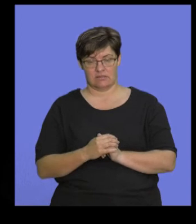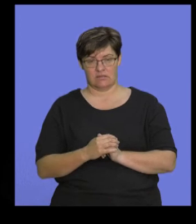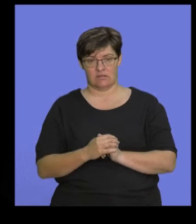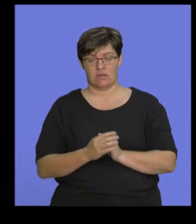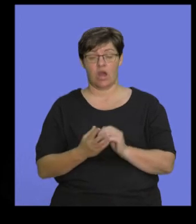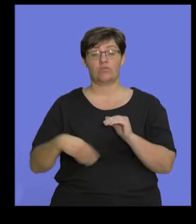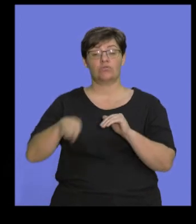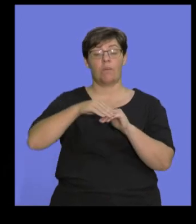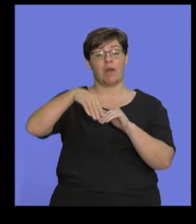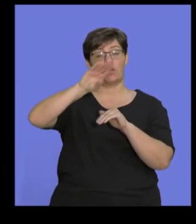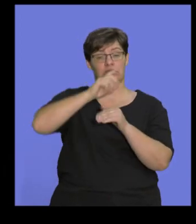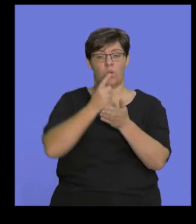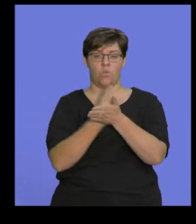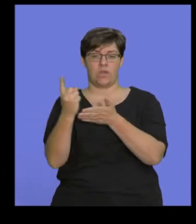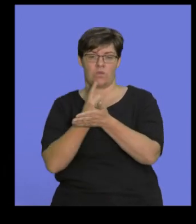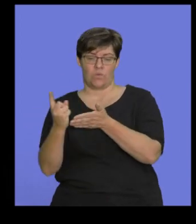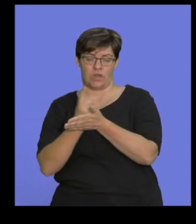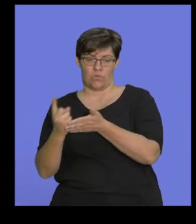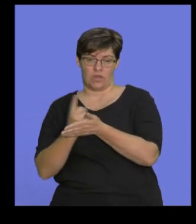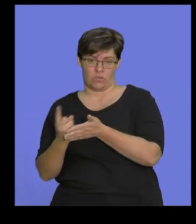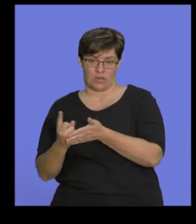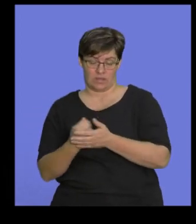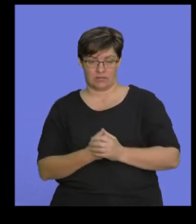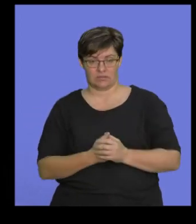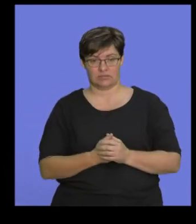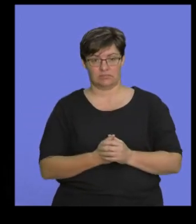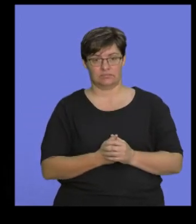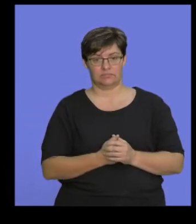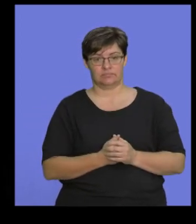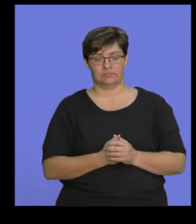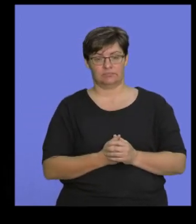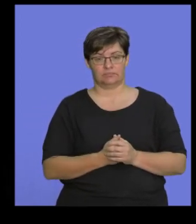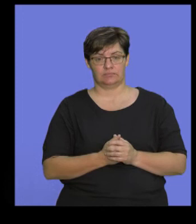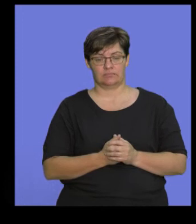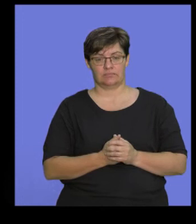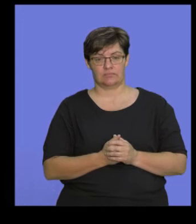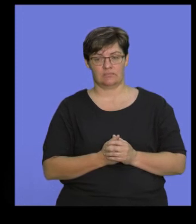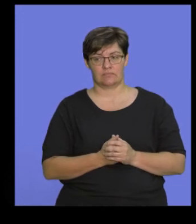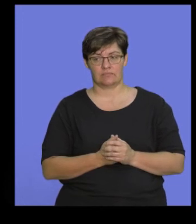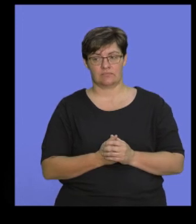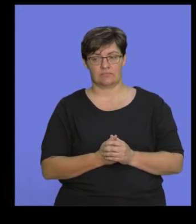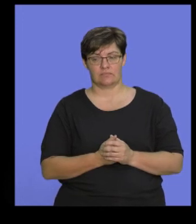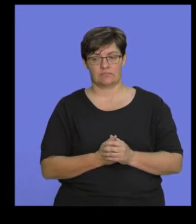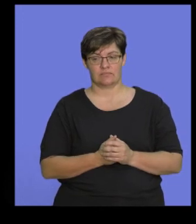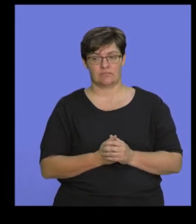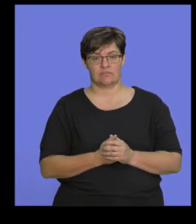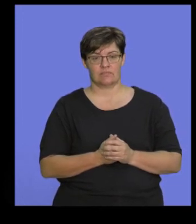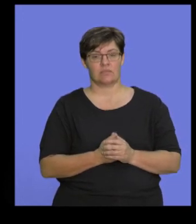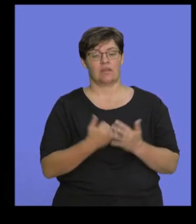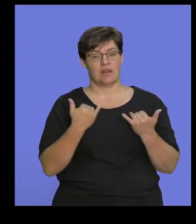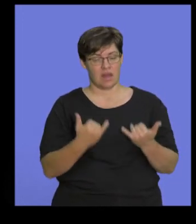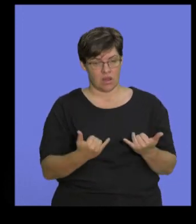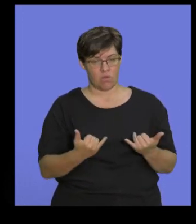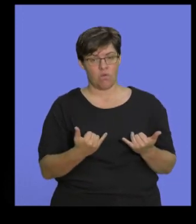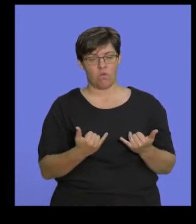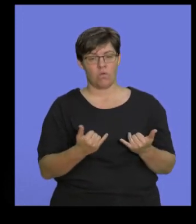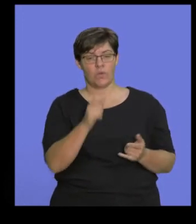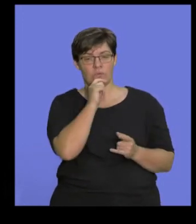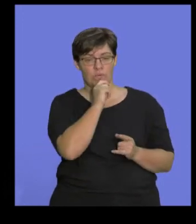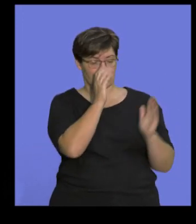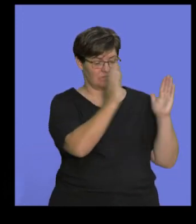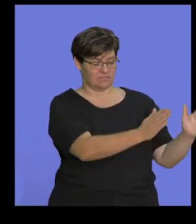compounded weekly, right? So this was on a weekly basis. And then you will then use all of this to